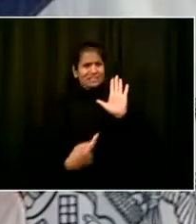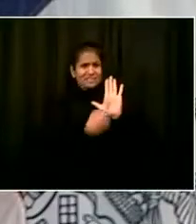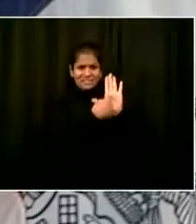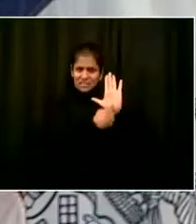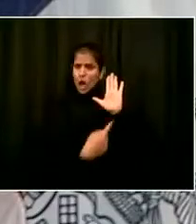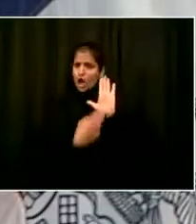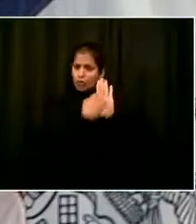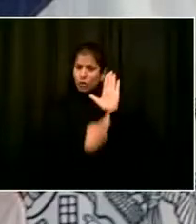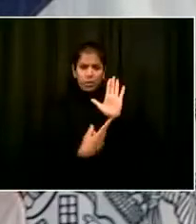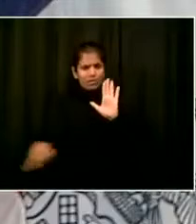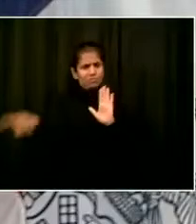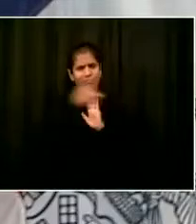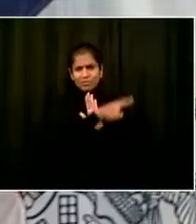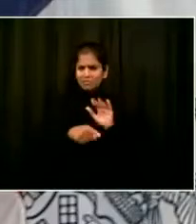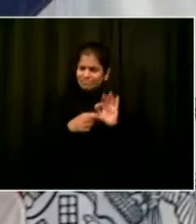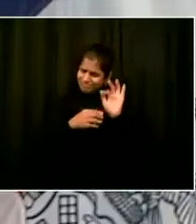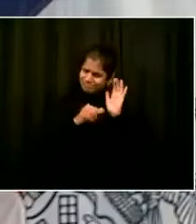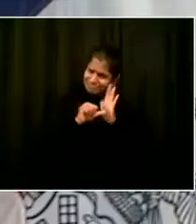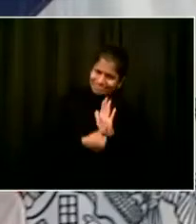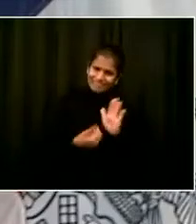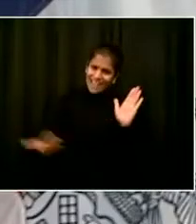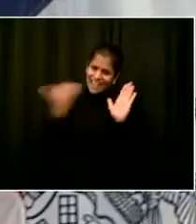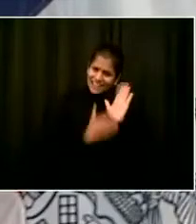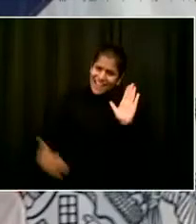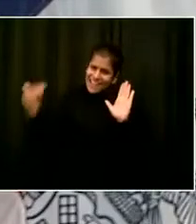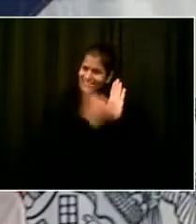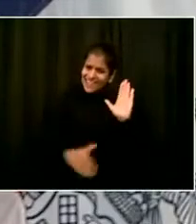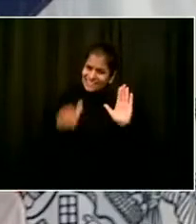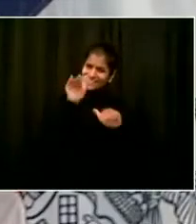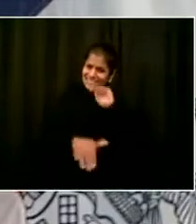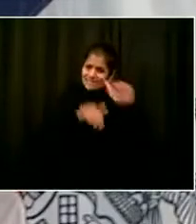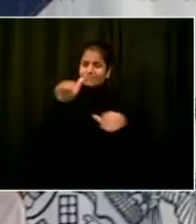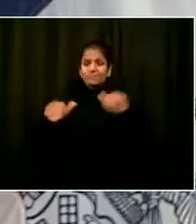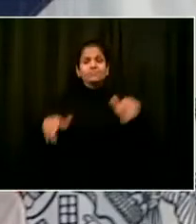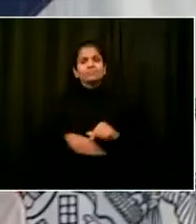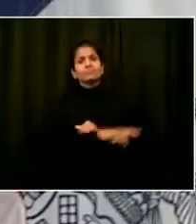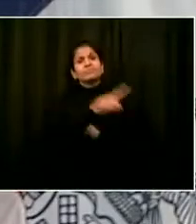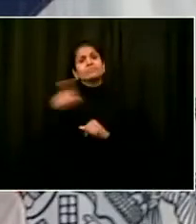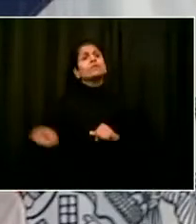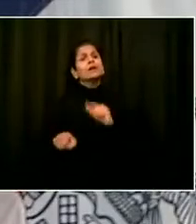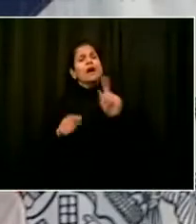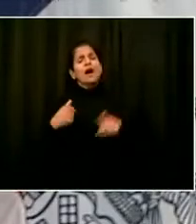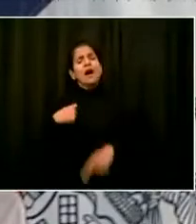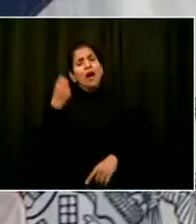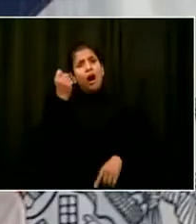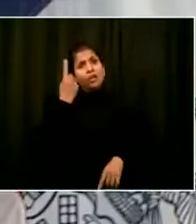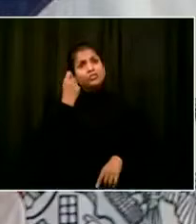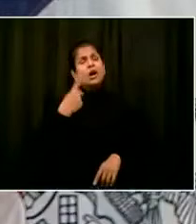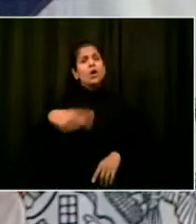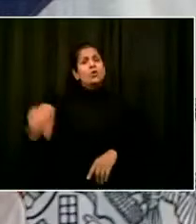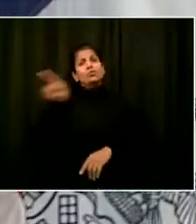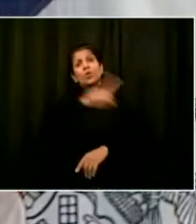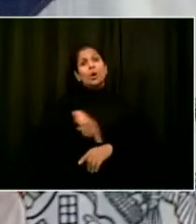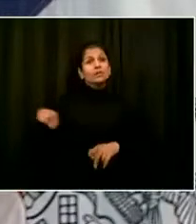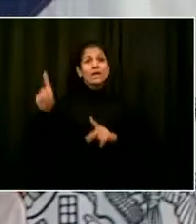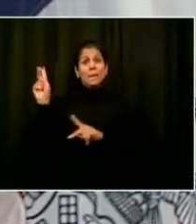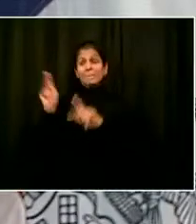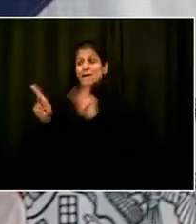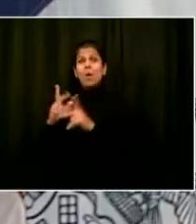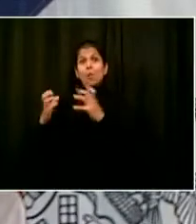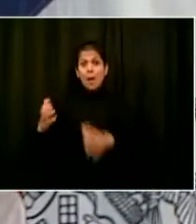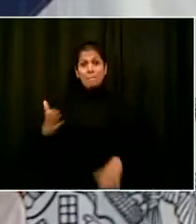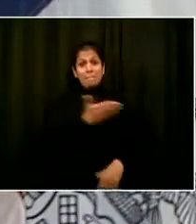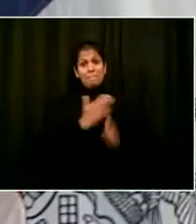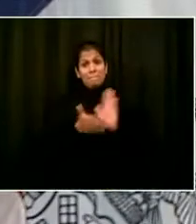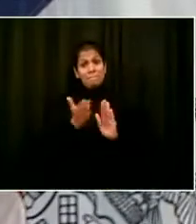have an election coming up really quite soon in the scheme of things I understand that they need to get their message out and it's important for the people to